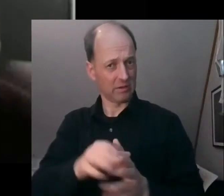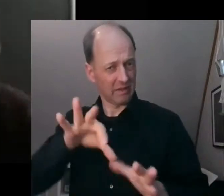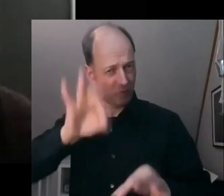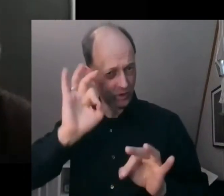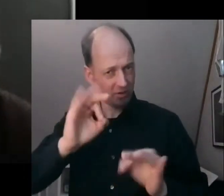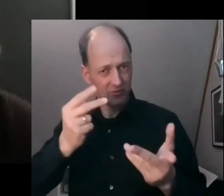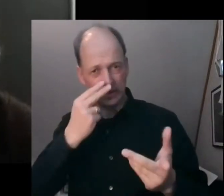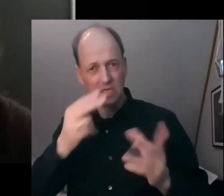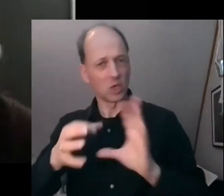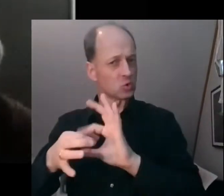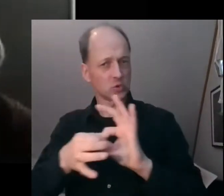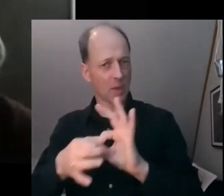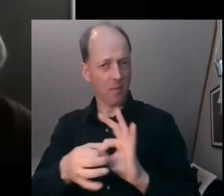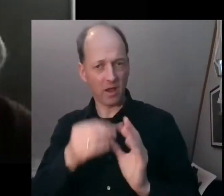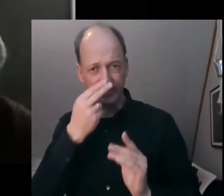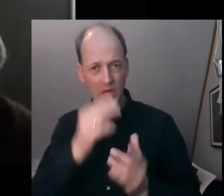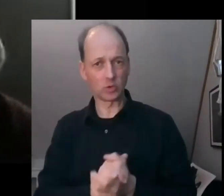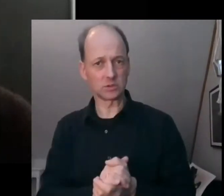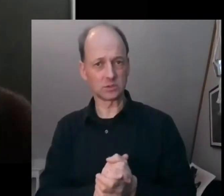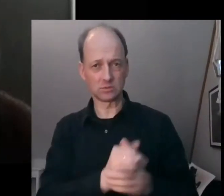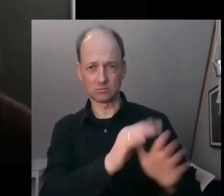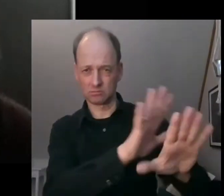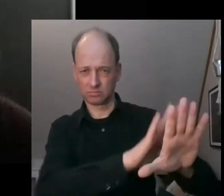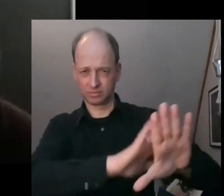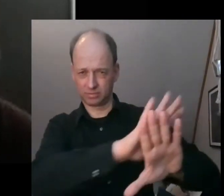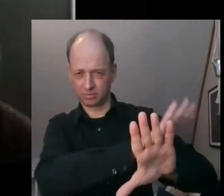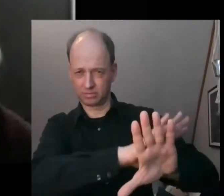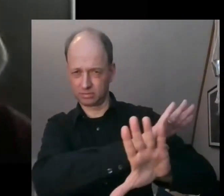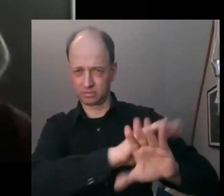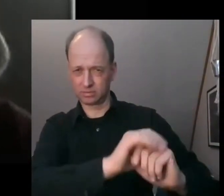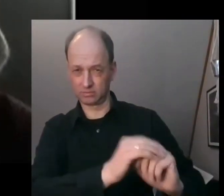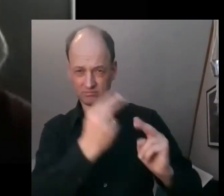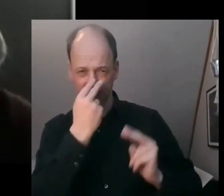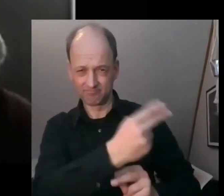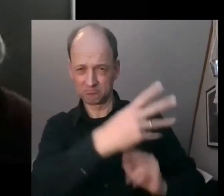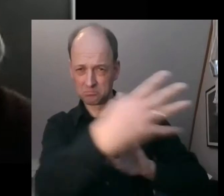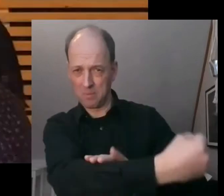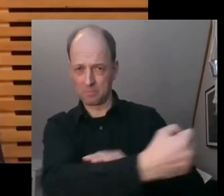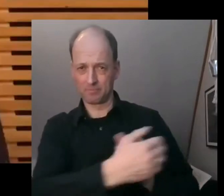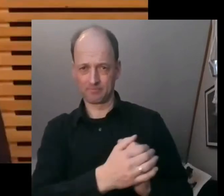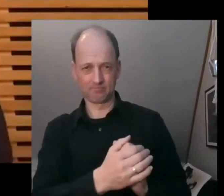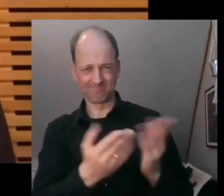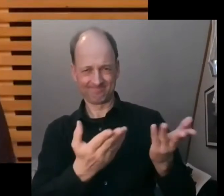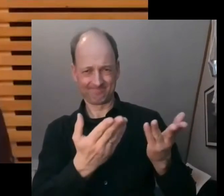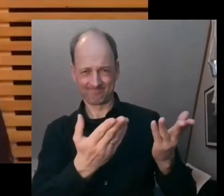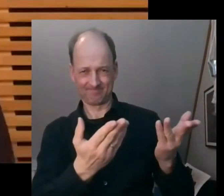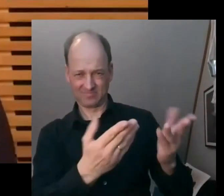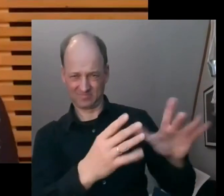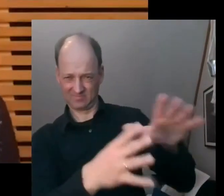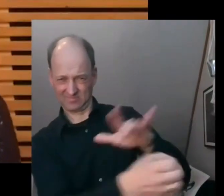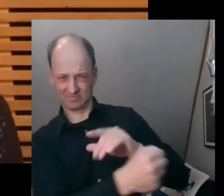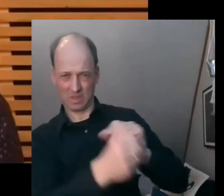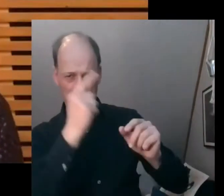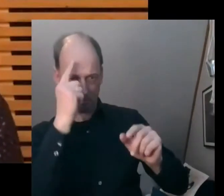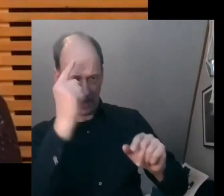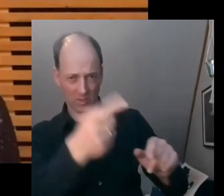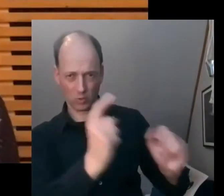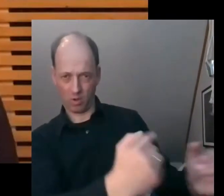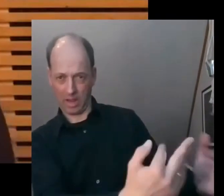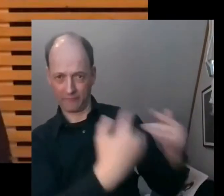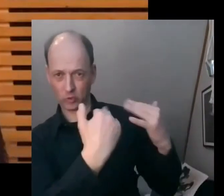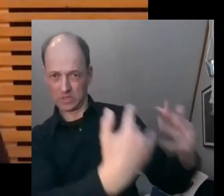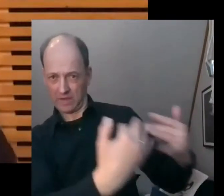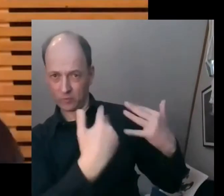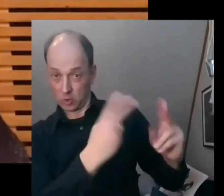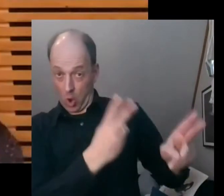something, what you found out, what your insights are within this context, this industry communication, this